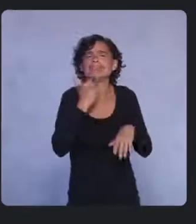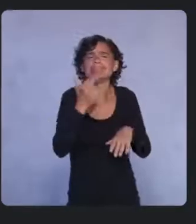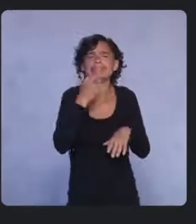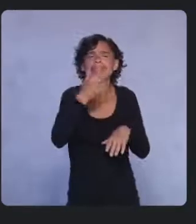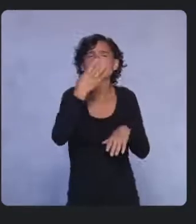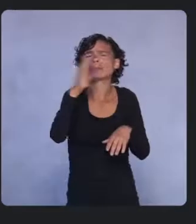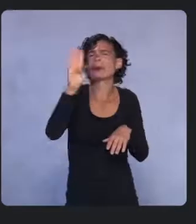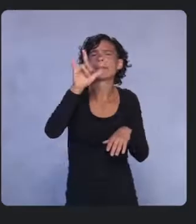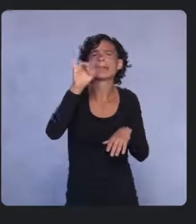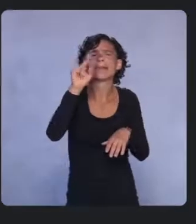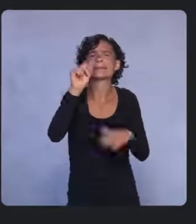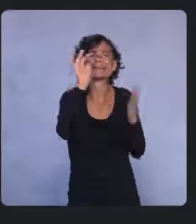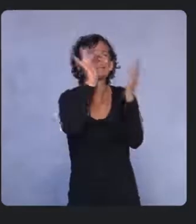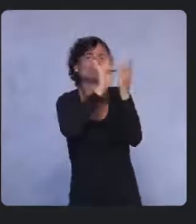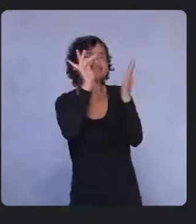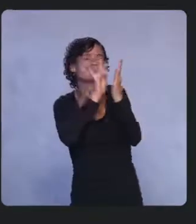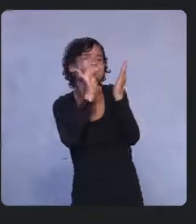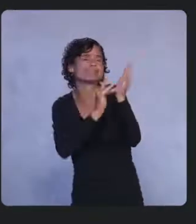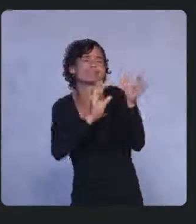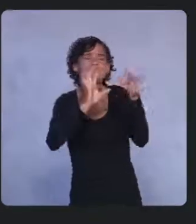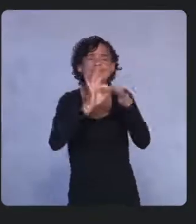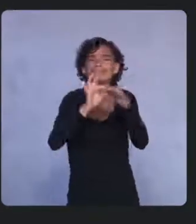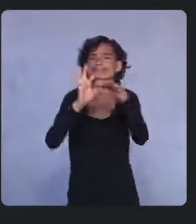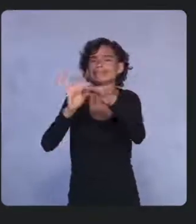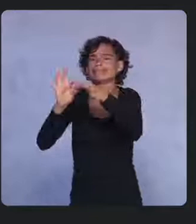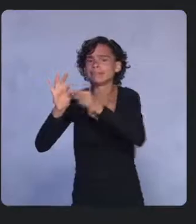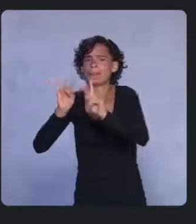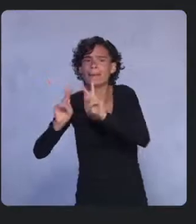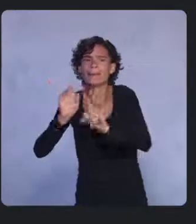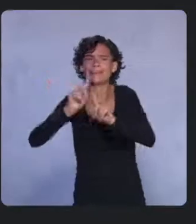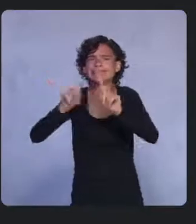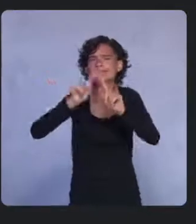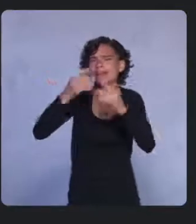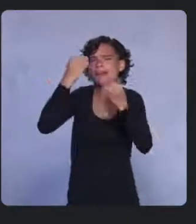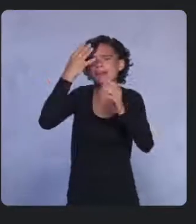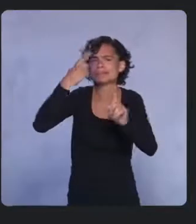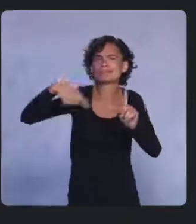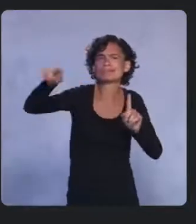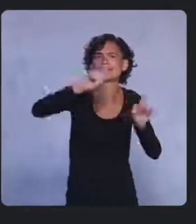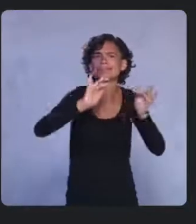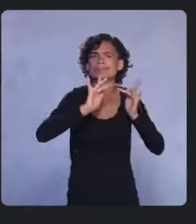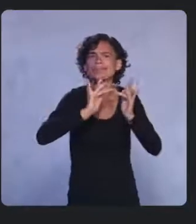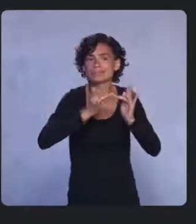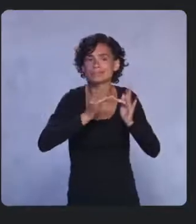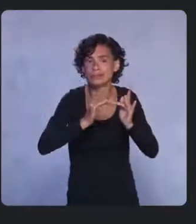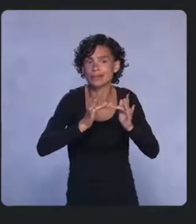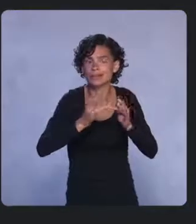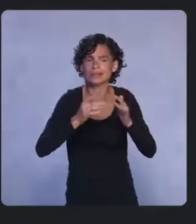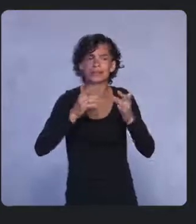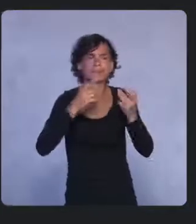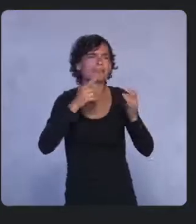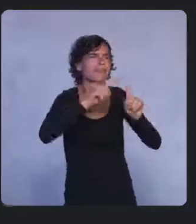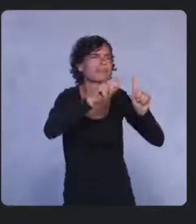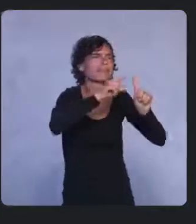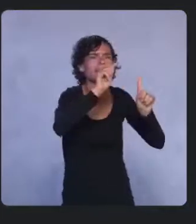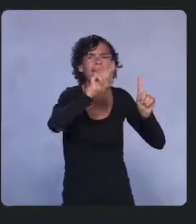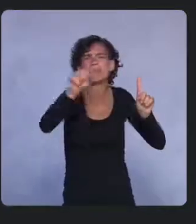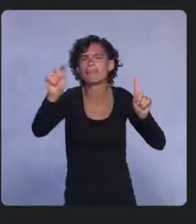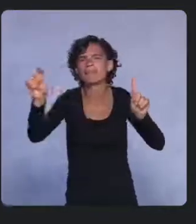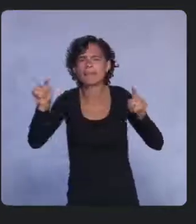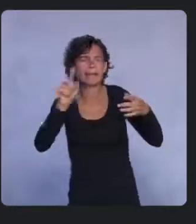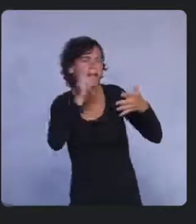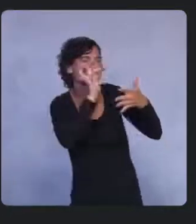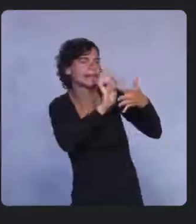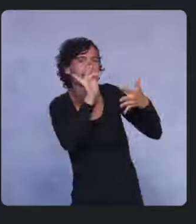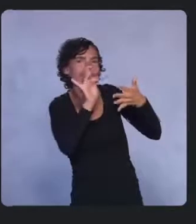links, connecting people to the information they needed from the millions of web pages out there. Since then,